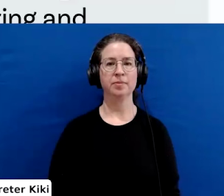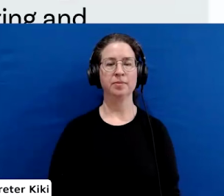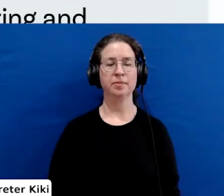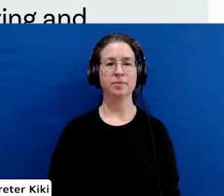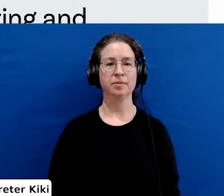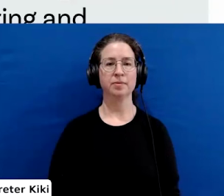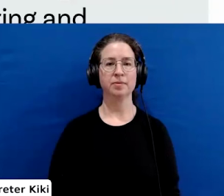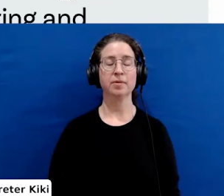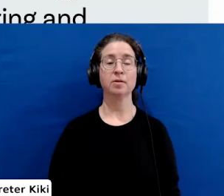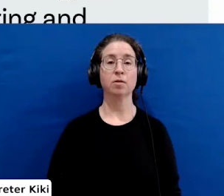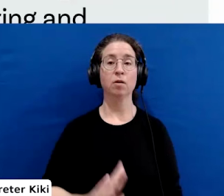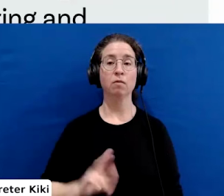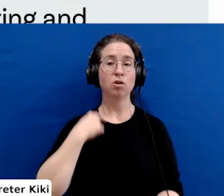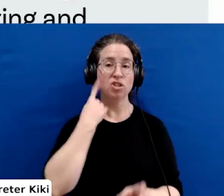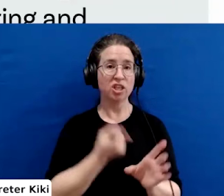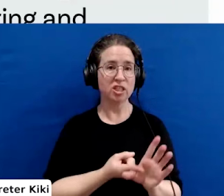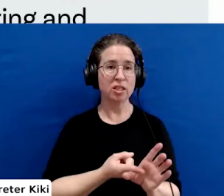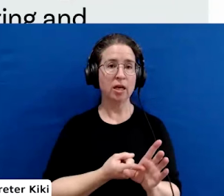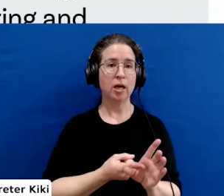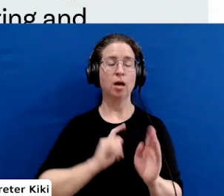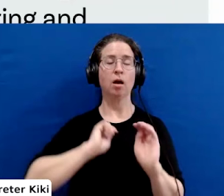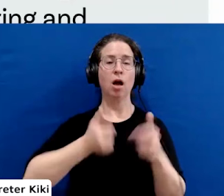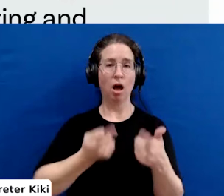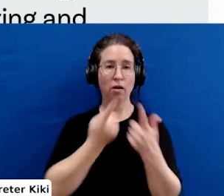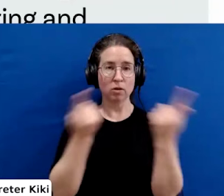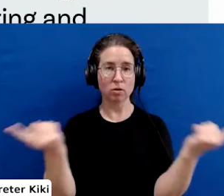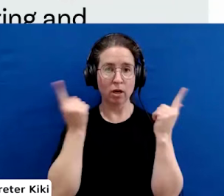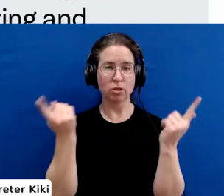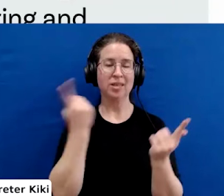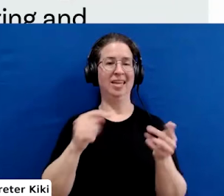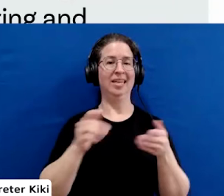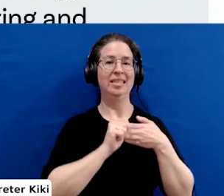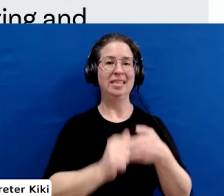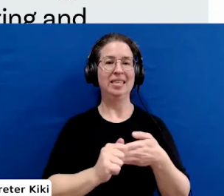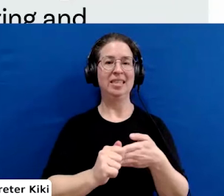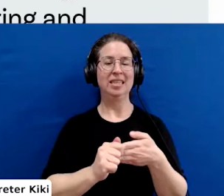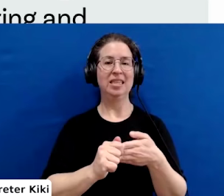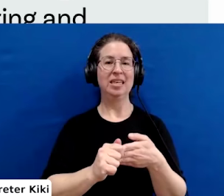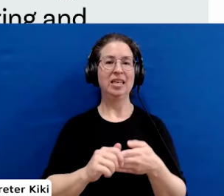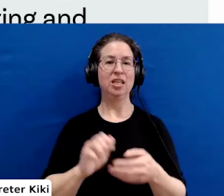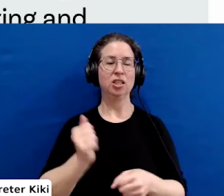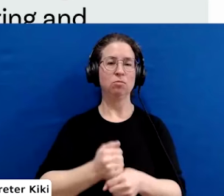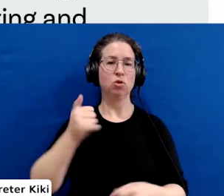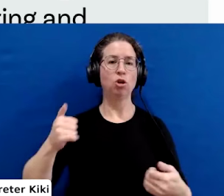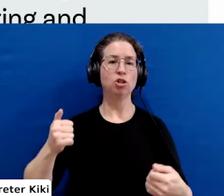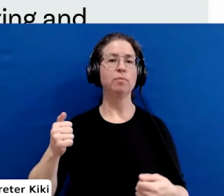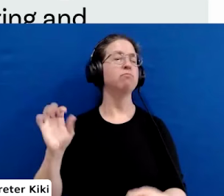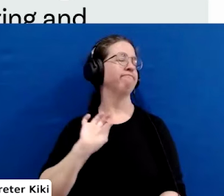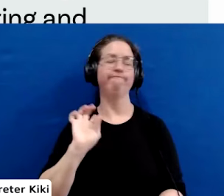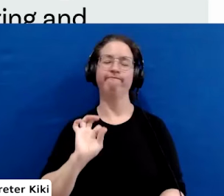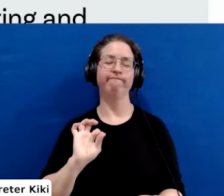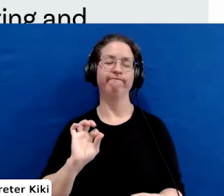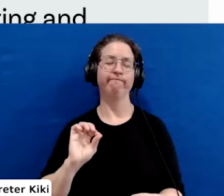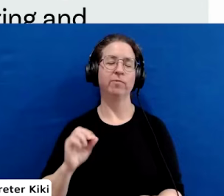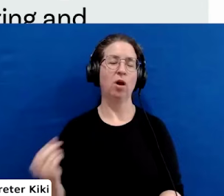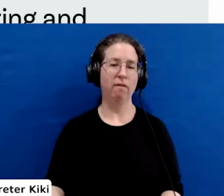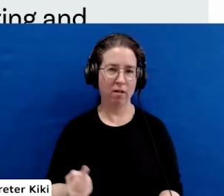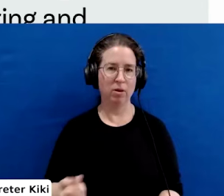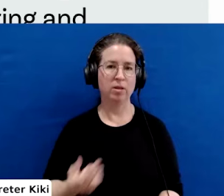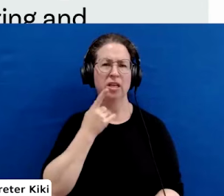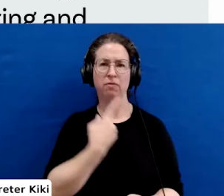For 2027, postgraduate and leadership scholarships will not be available. This applies to anybody wishing to commence